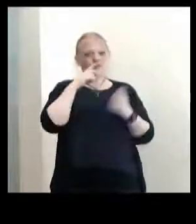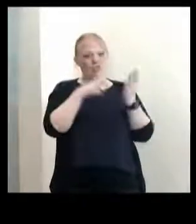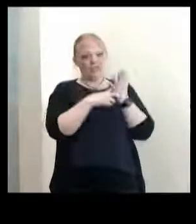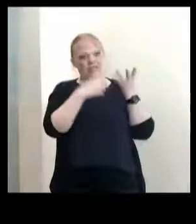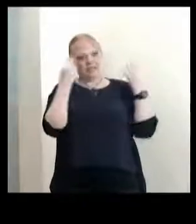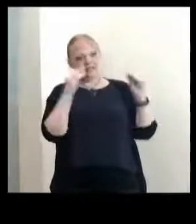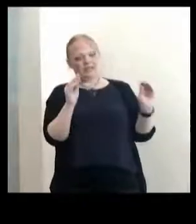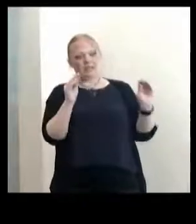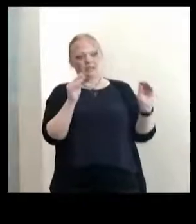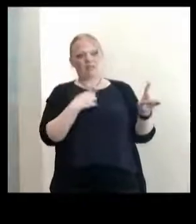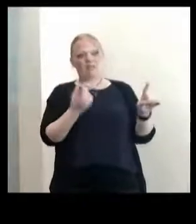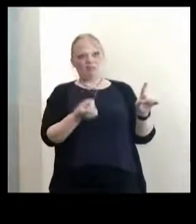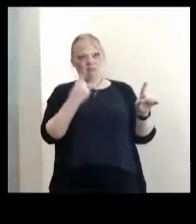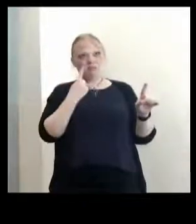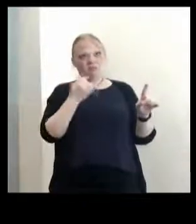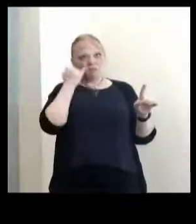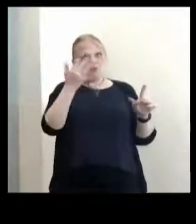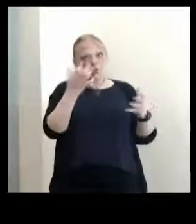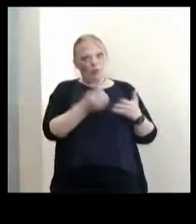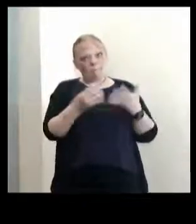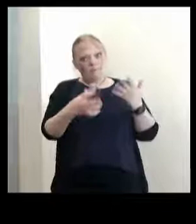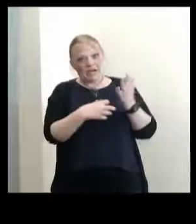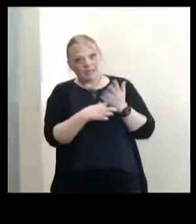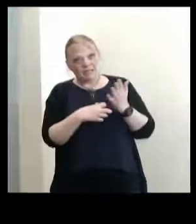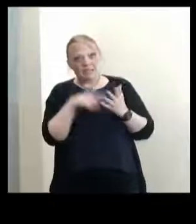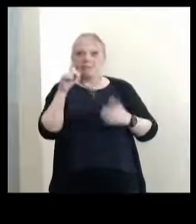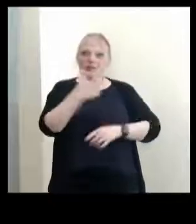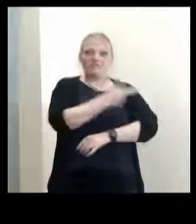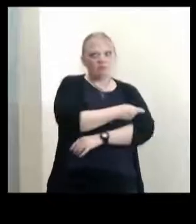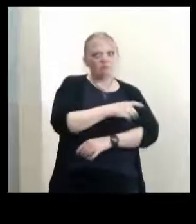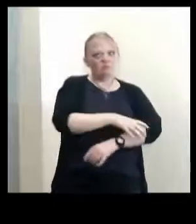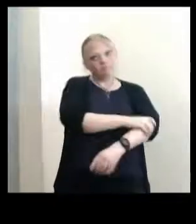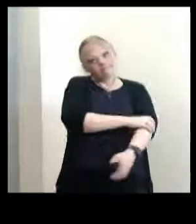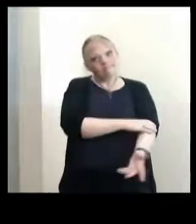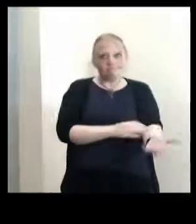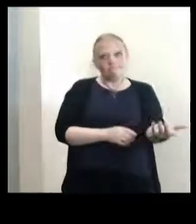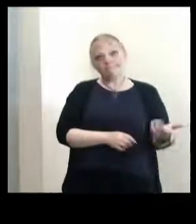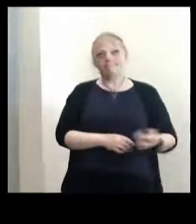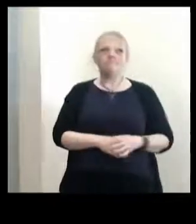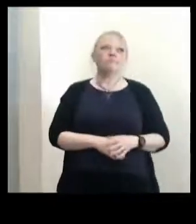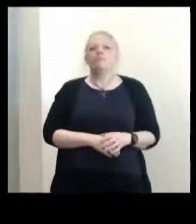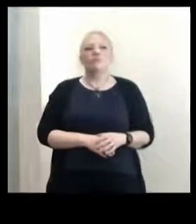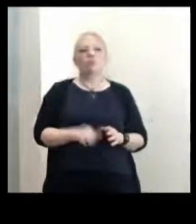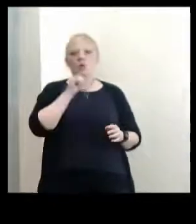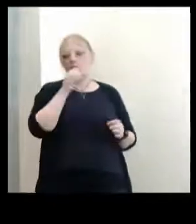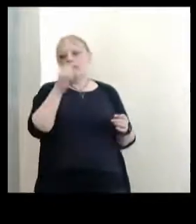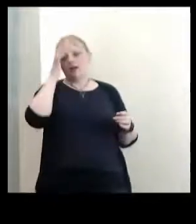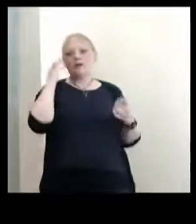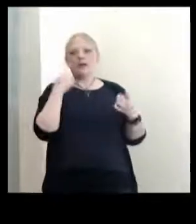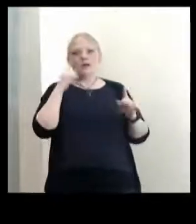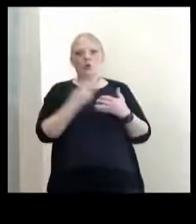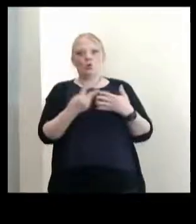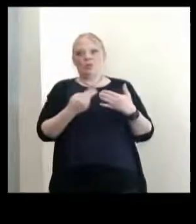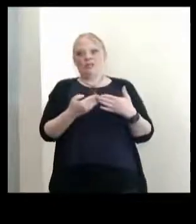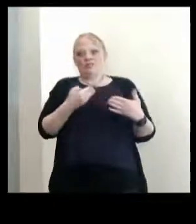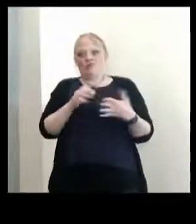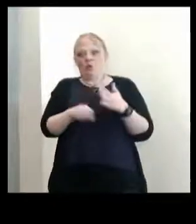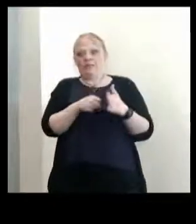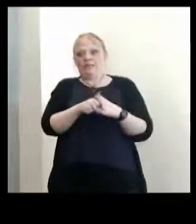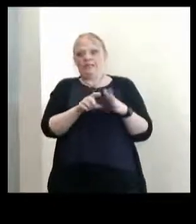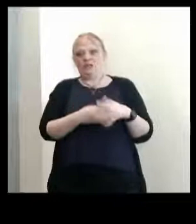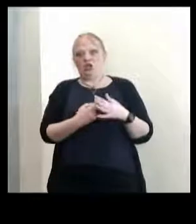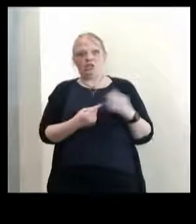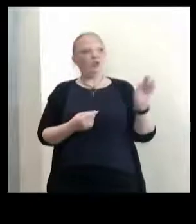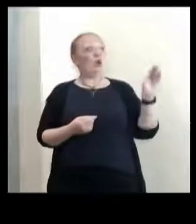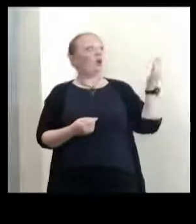people to understand that if they want to go to the game, they need to be vaccinated. We're not announcing this 2 weeks before the season starts